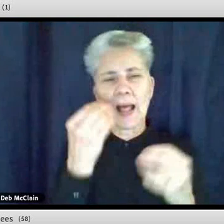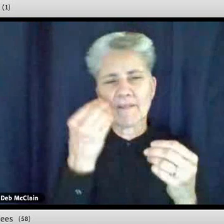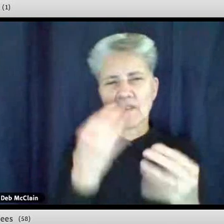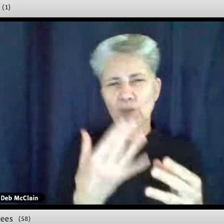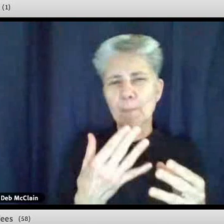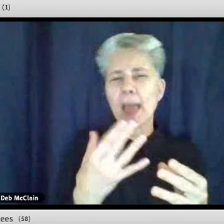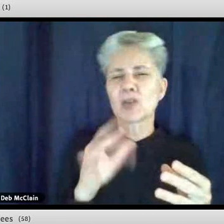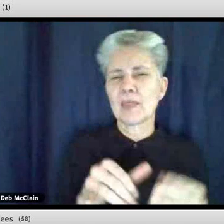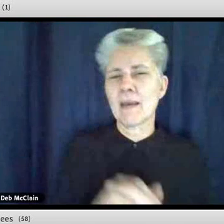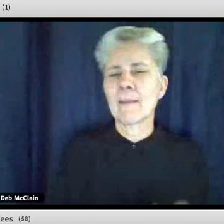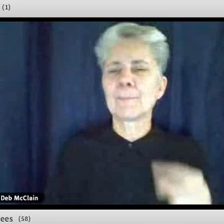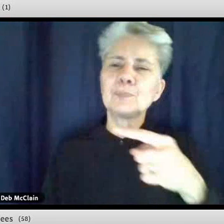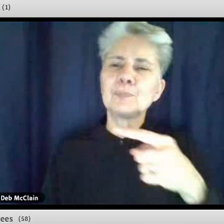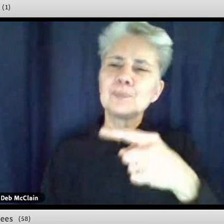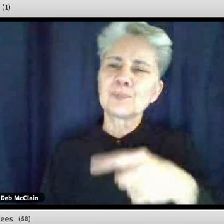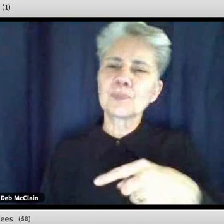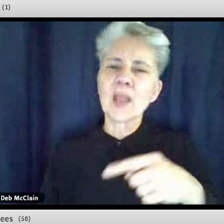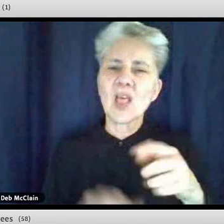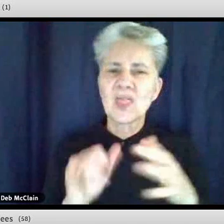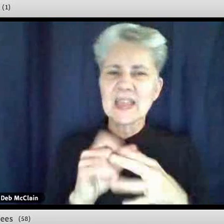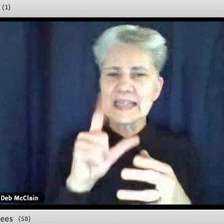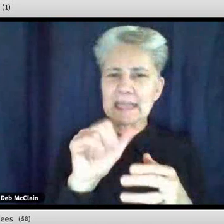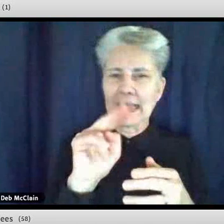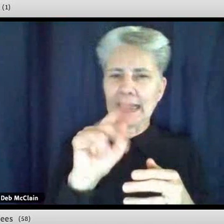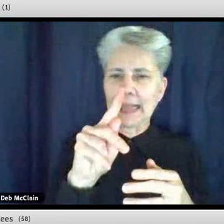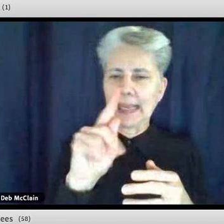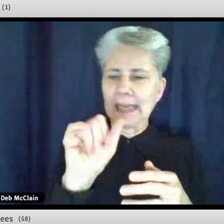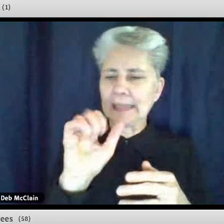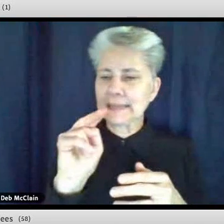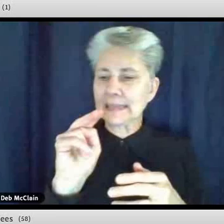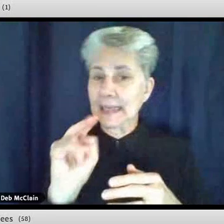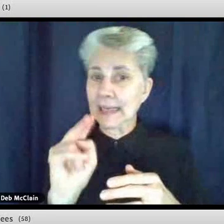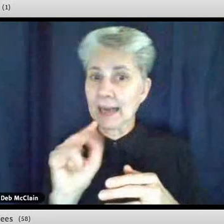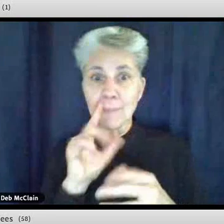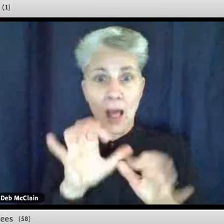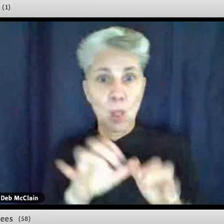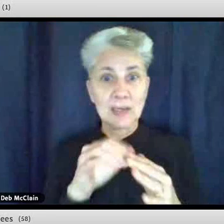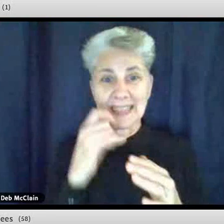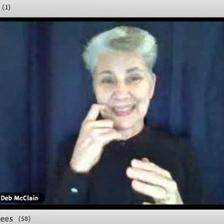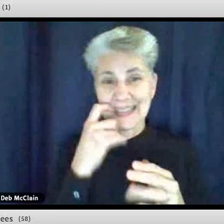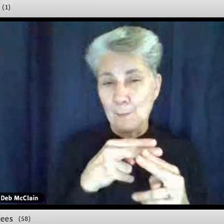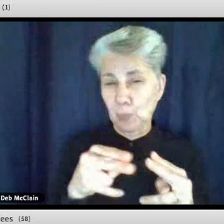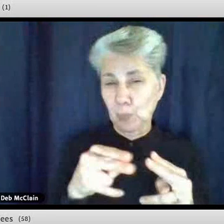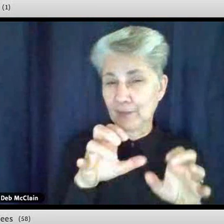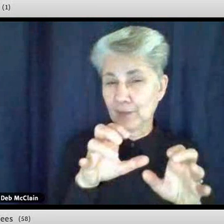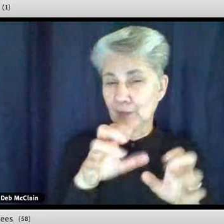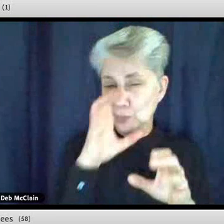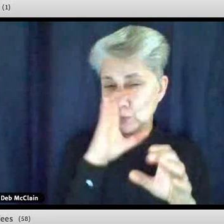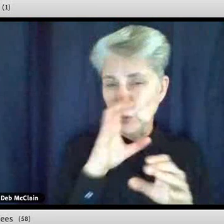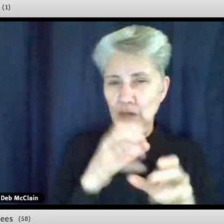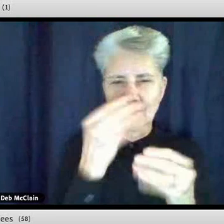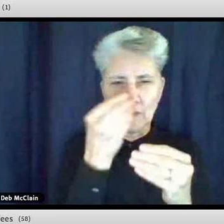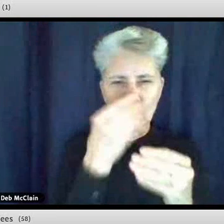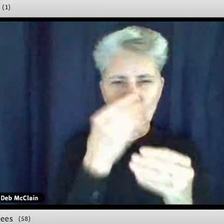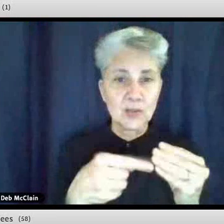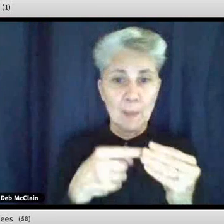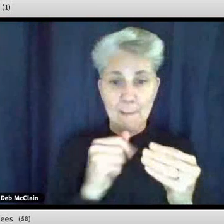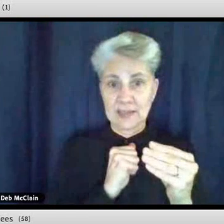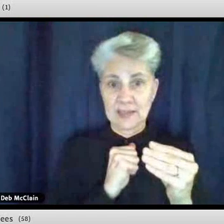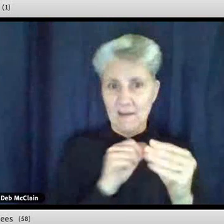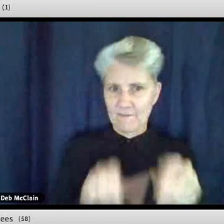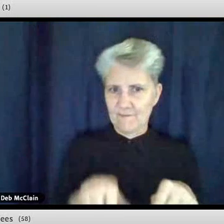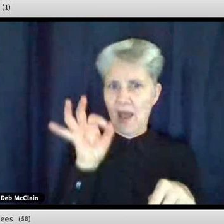and you see how old I am and the people I know. So you can get a lot of information. Also, this is LinkedIn. I'm not